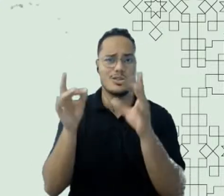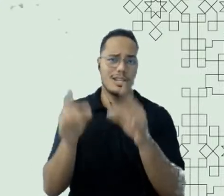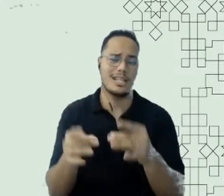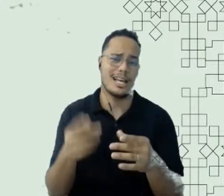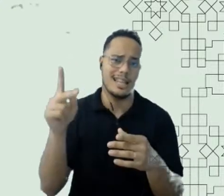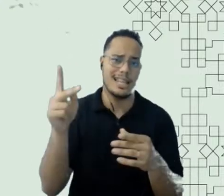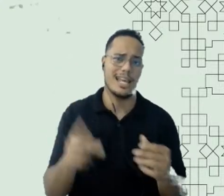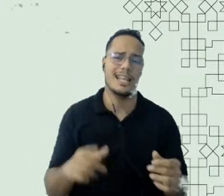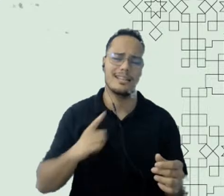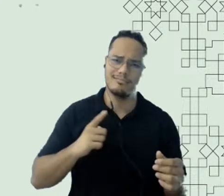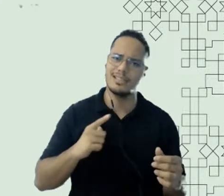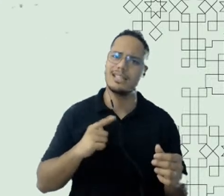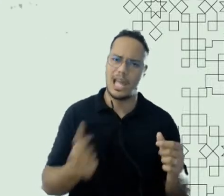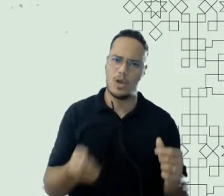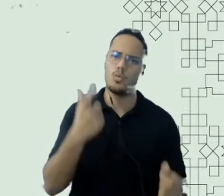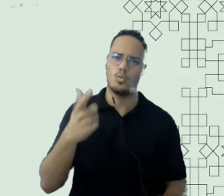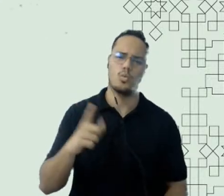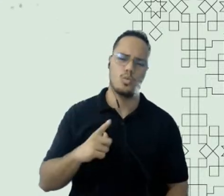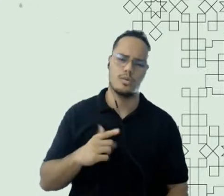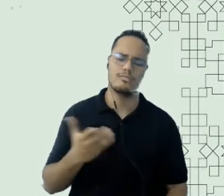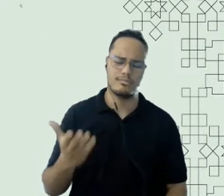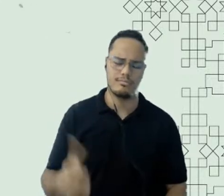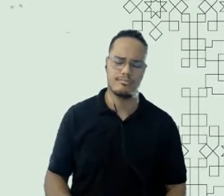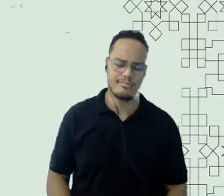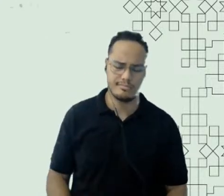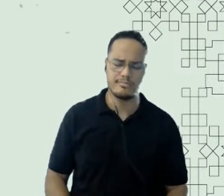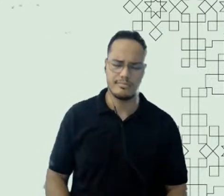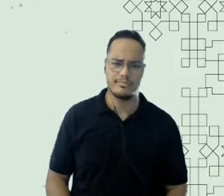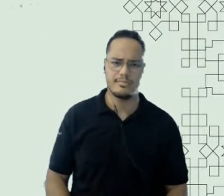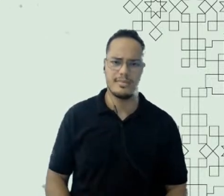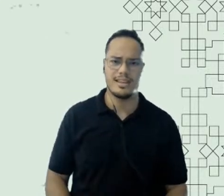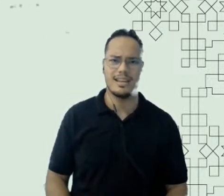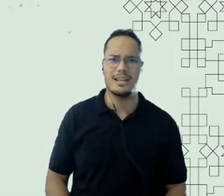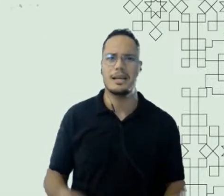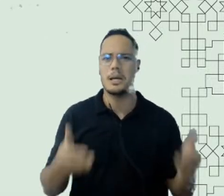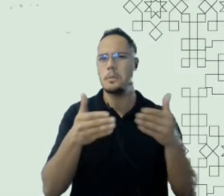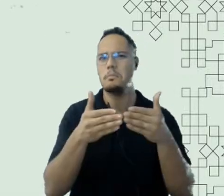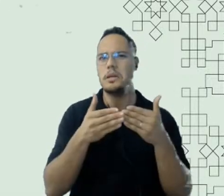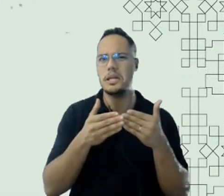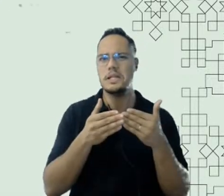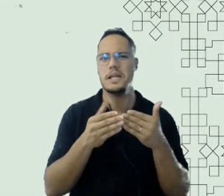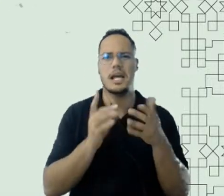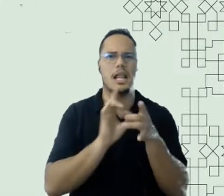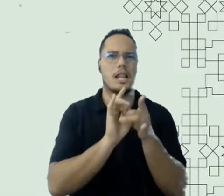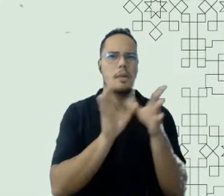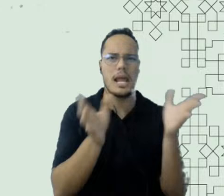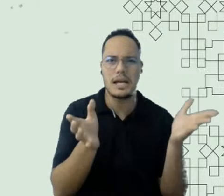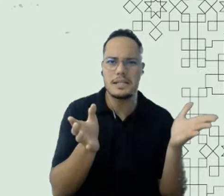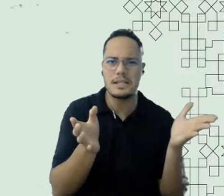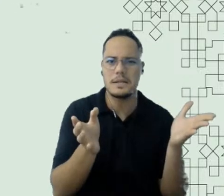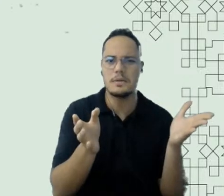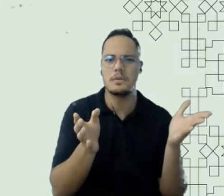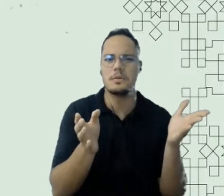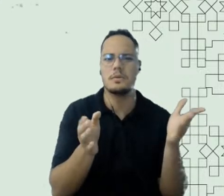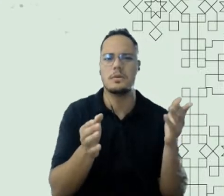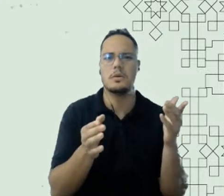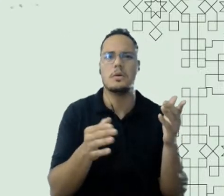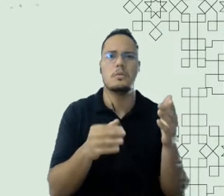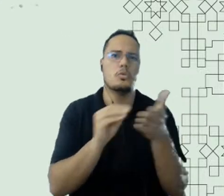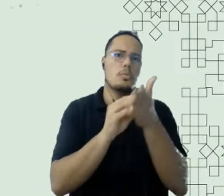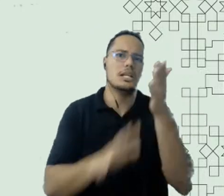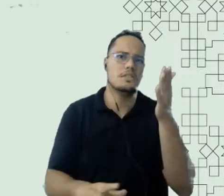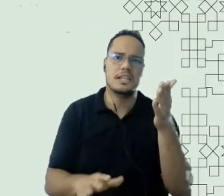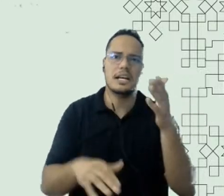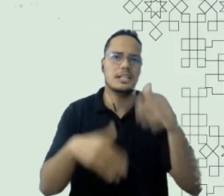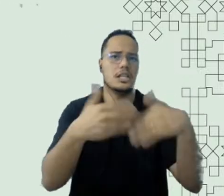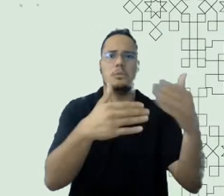out itself. So I think it's completely a bit crazy. And another solution would have been to